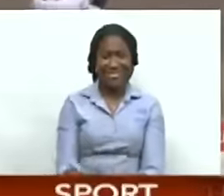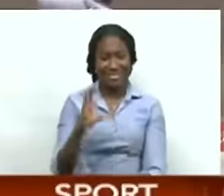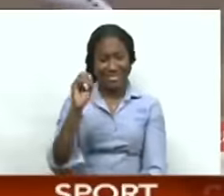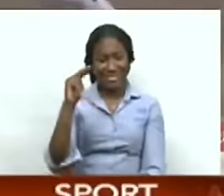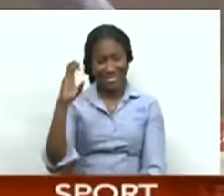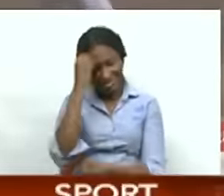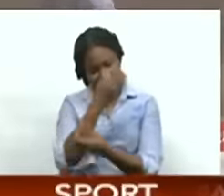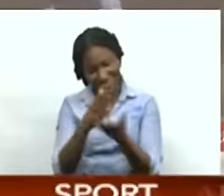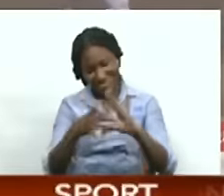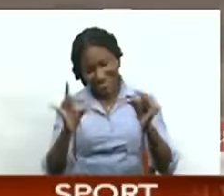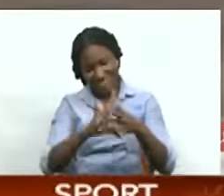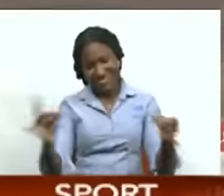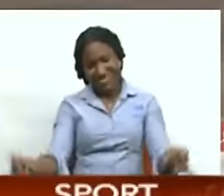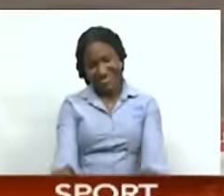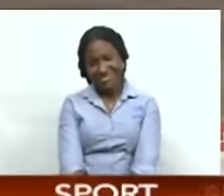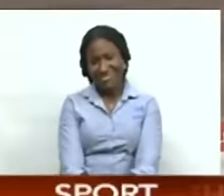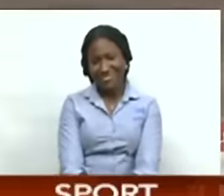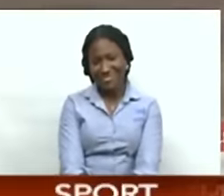Wrap.